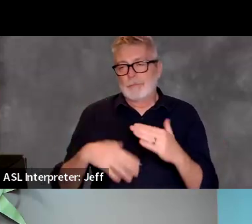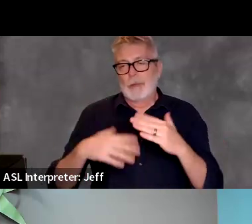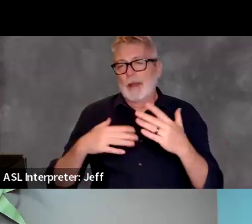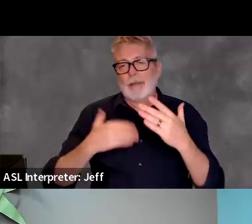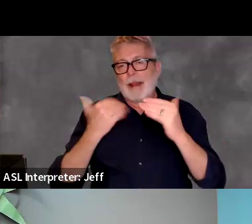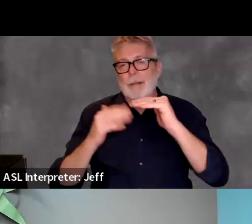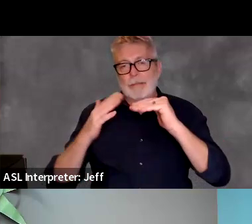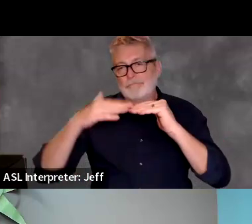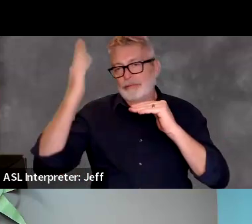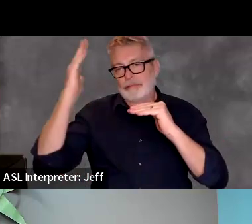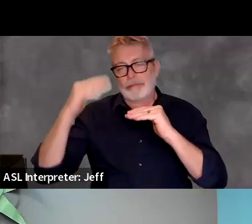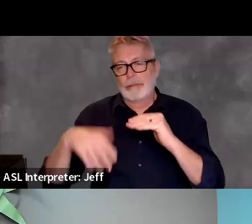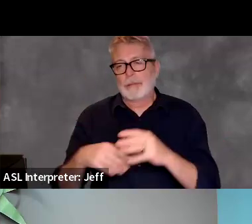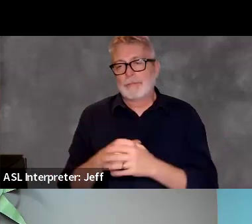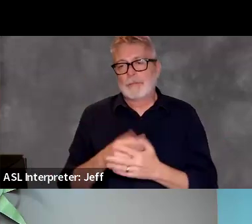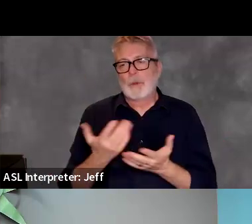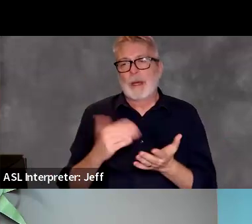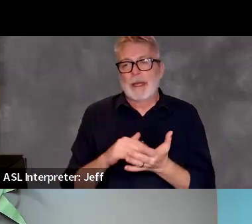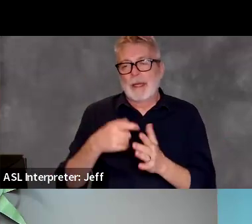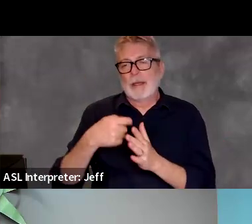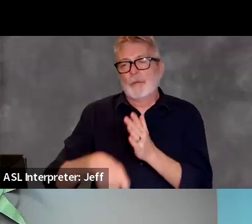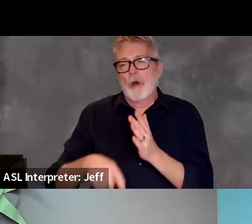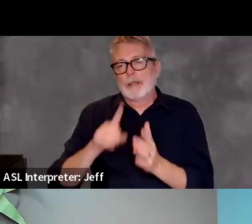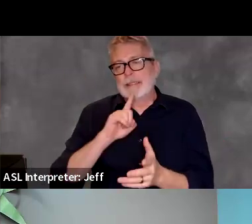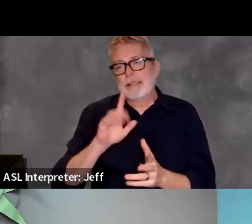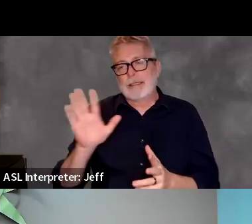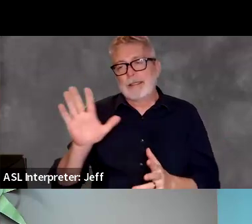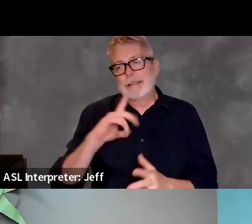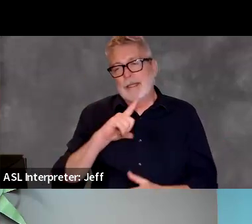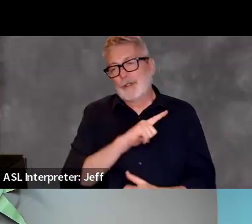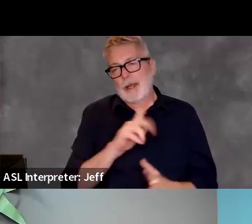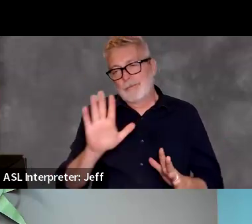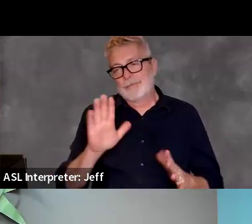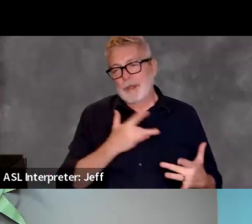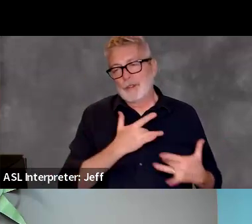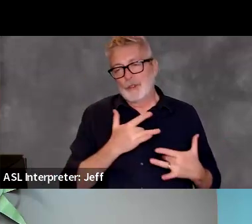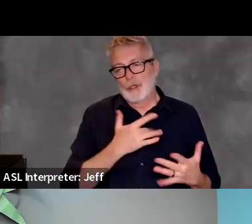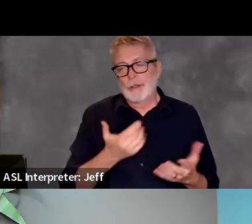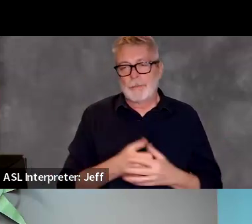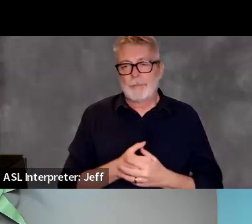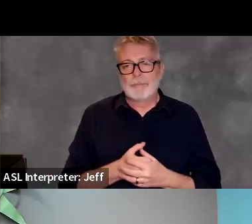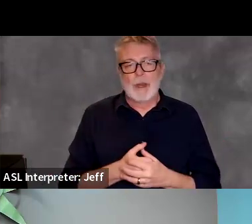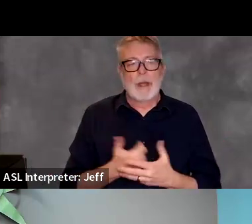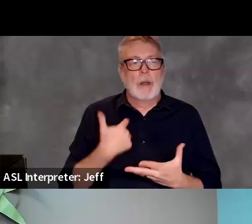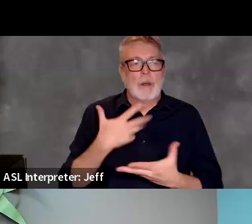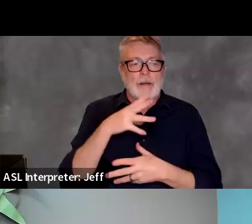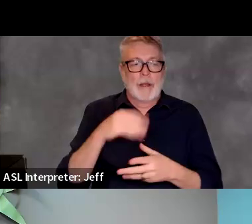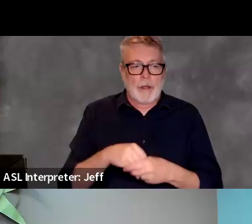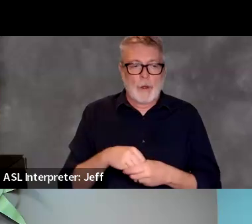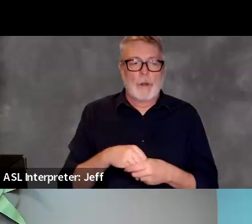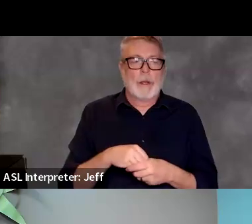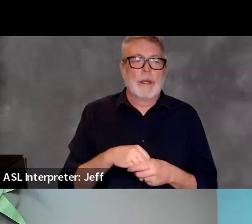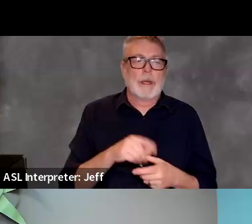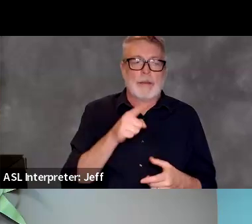once again, cost is the concern. So we have outlined it in our bill of the week, and